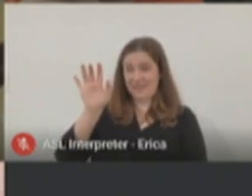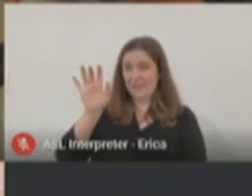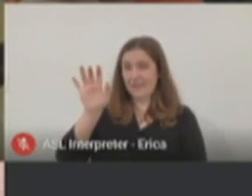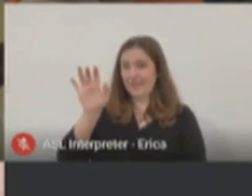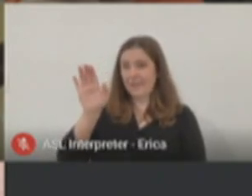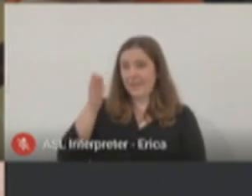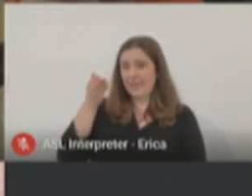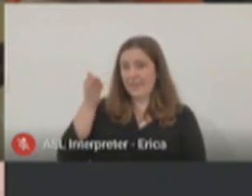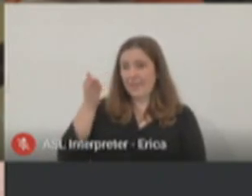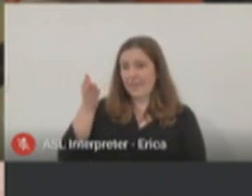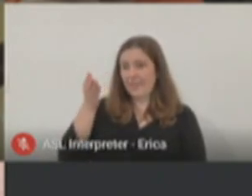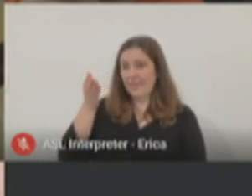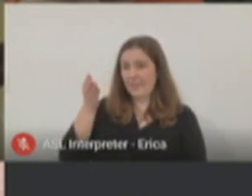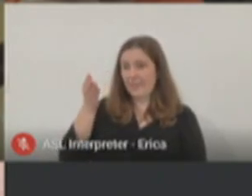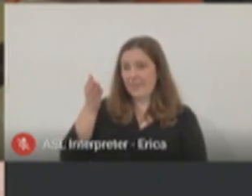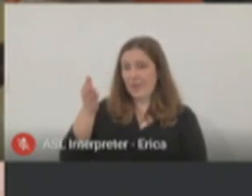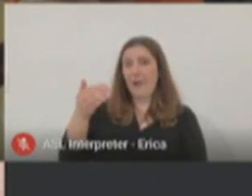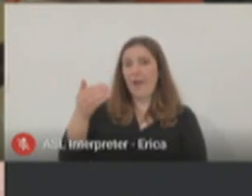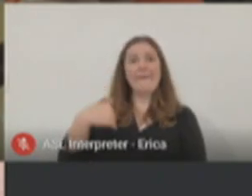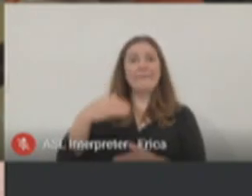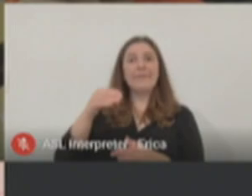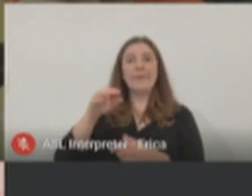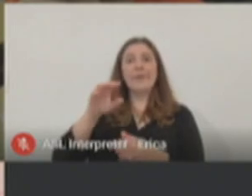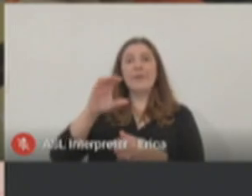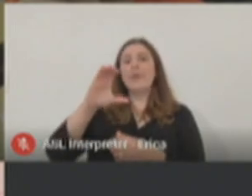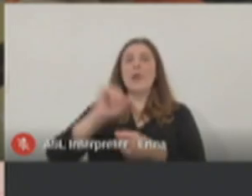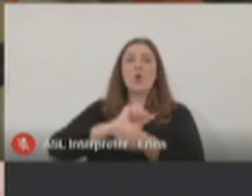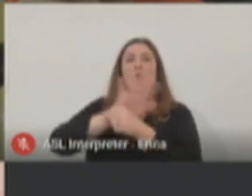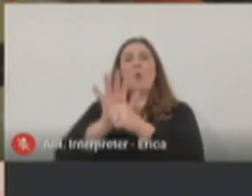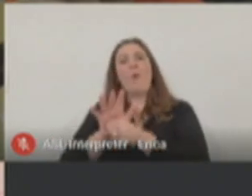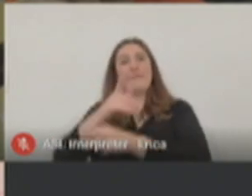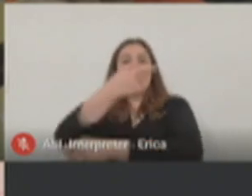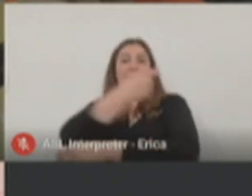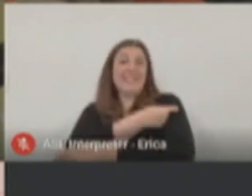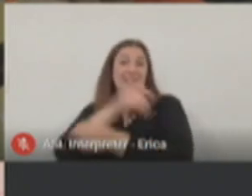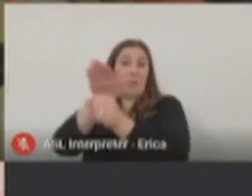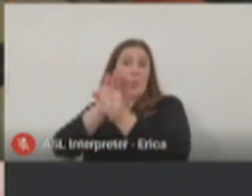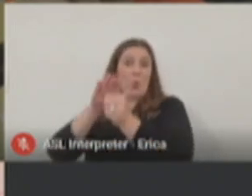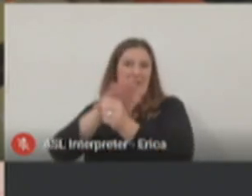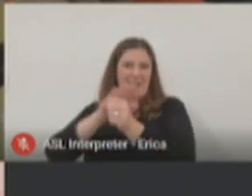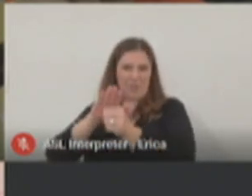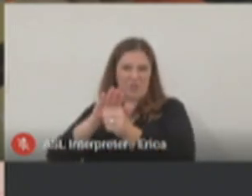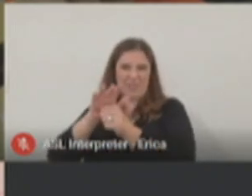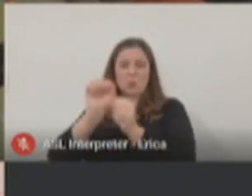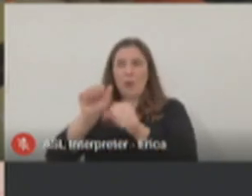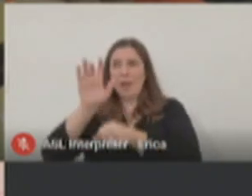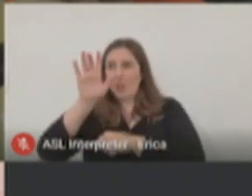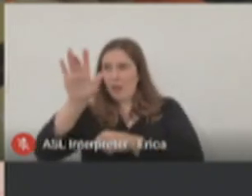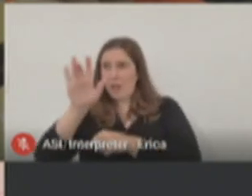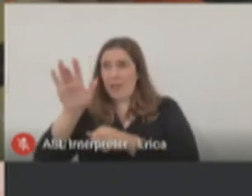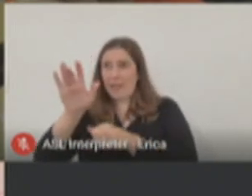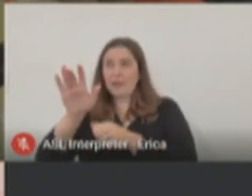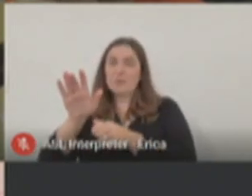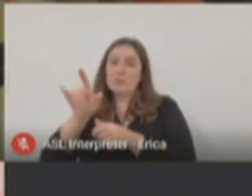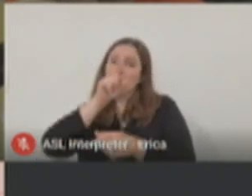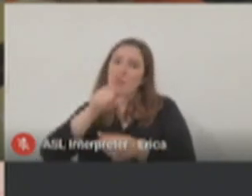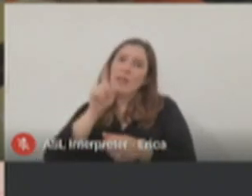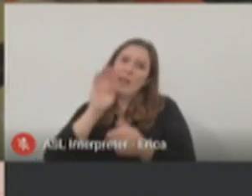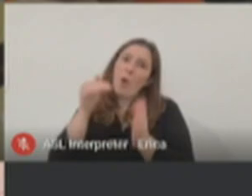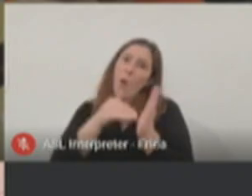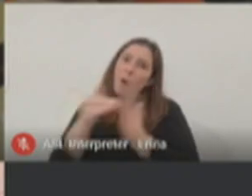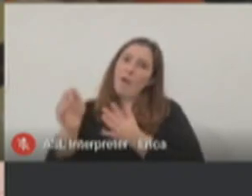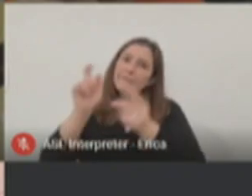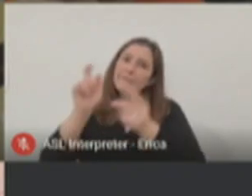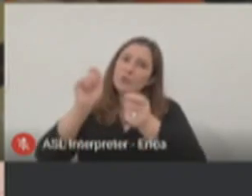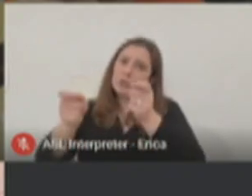make sure they send it to you. There's COVID vaccine locations in a map. They change pretty frequently. I will say